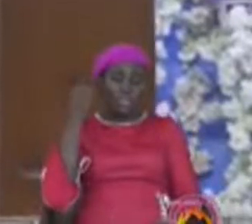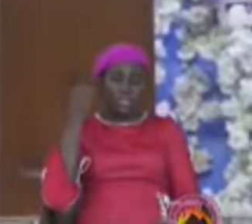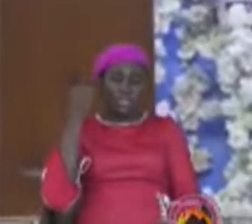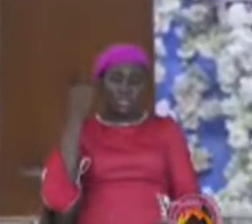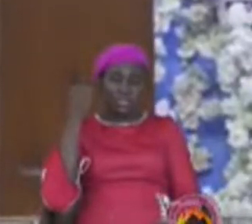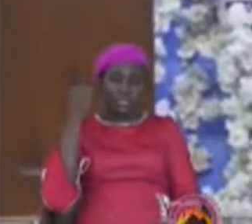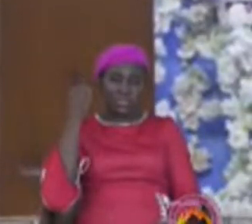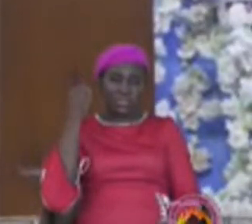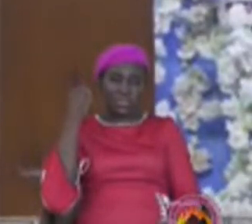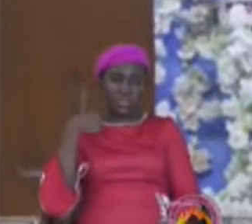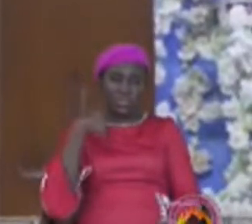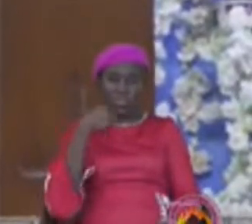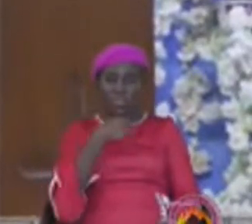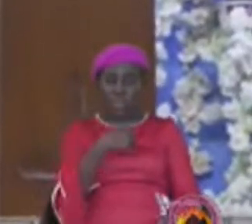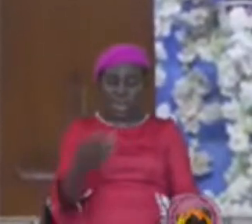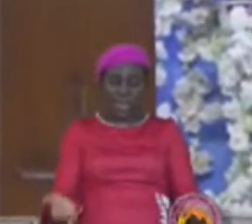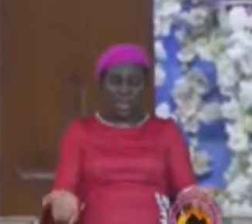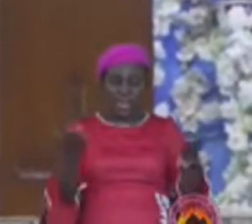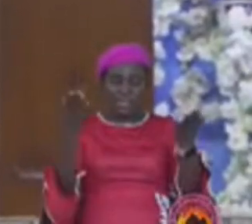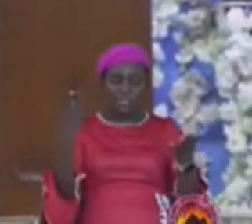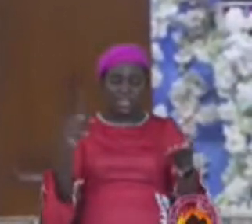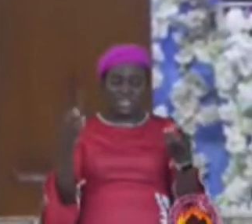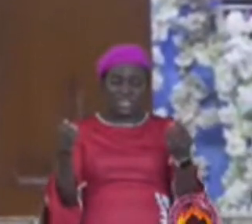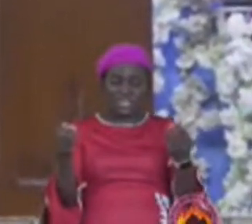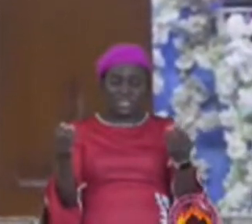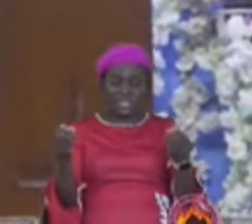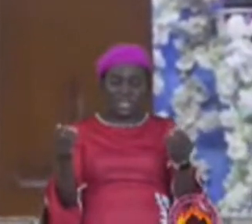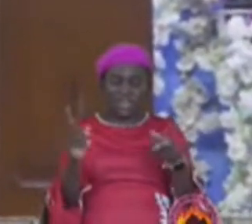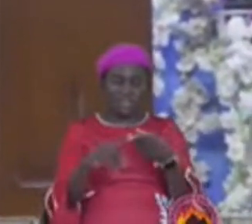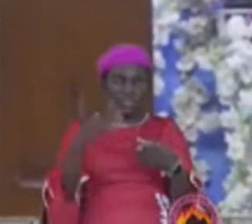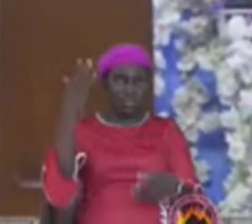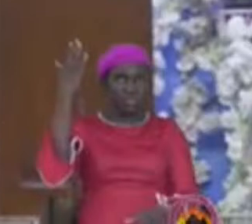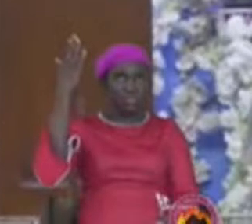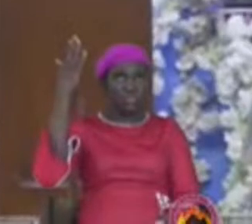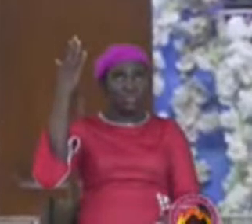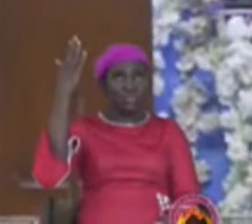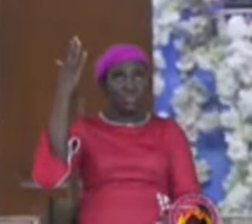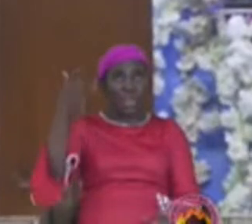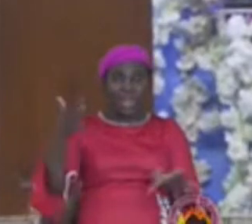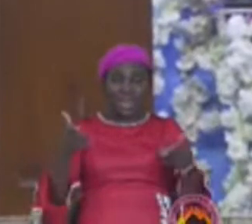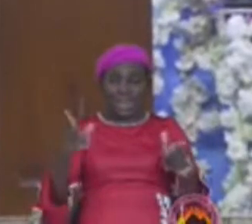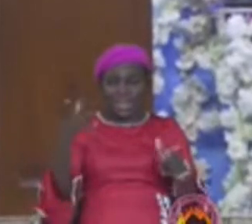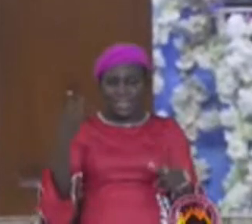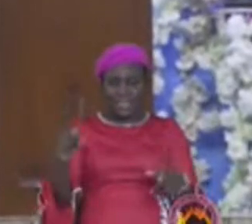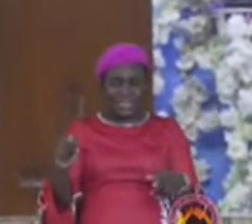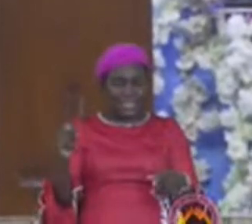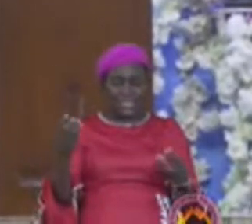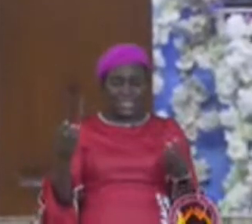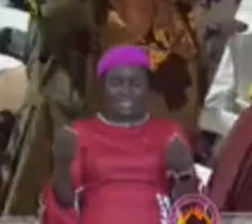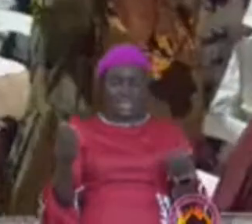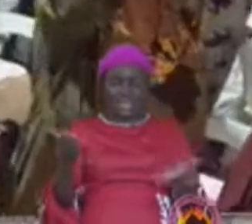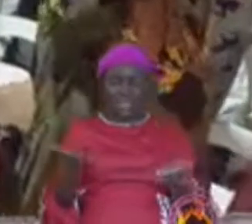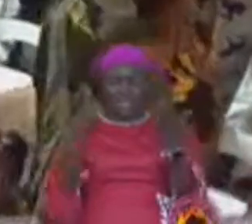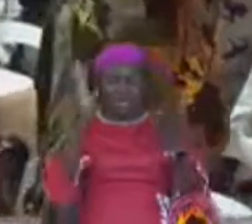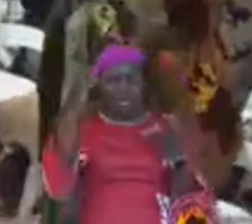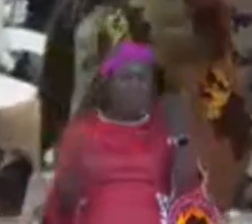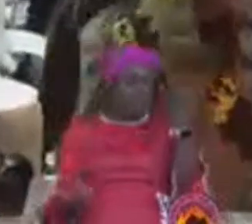we lift this sand unto you. Let this sand carry your fire.